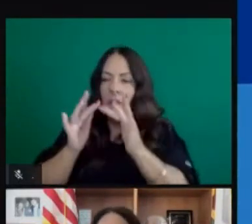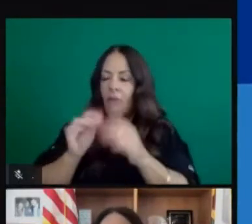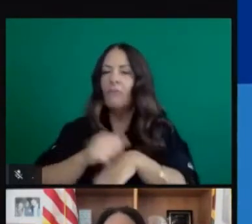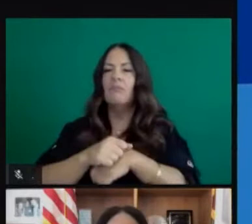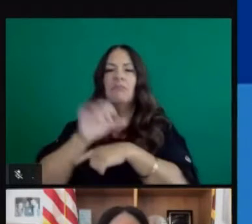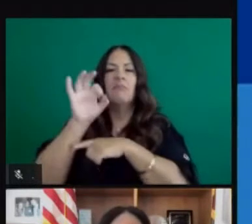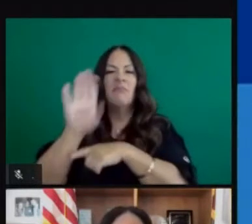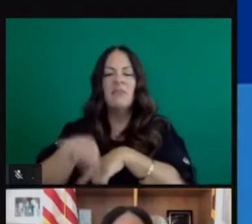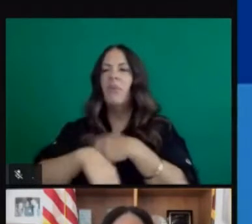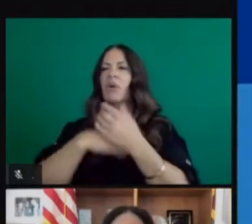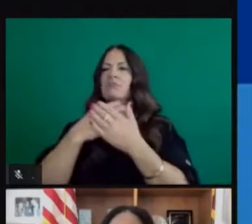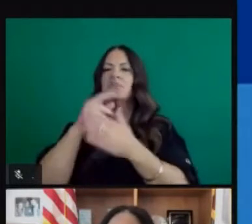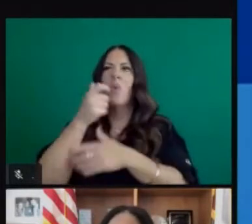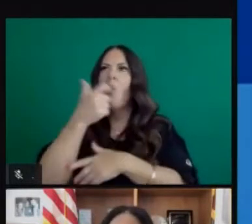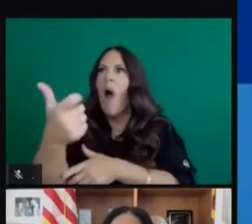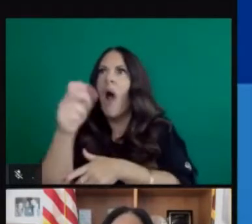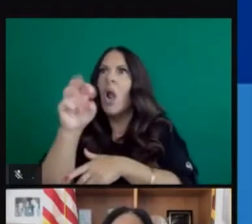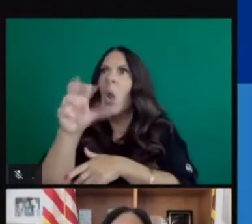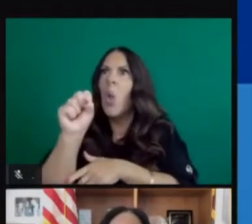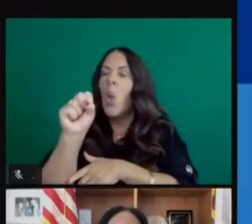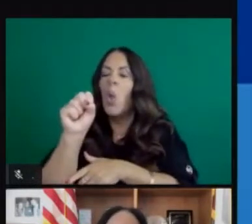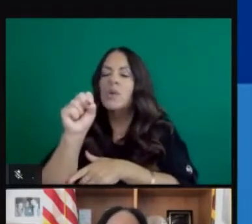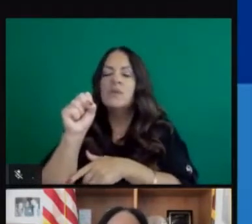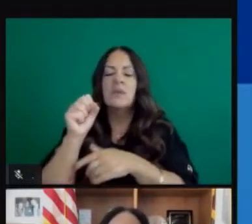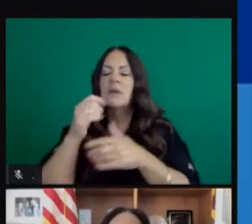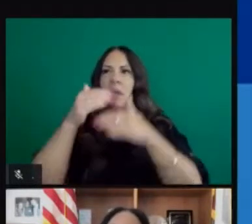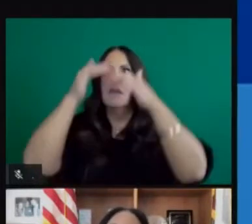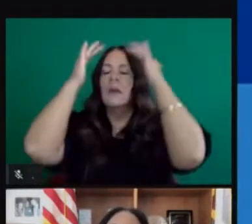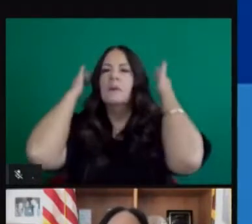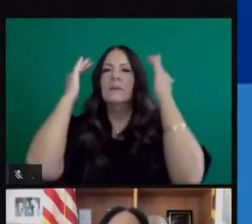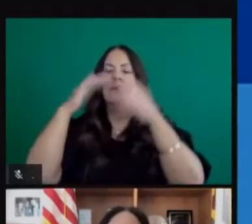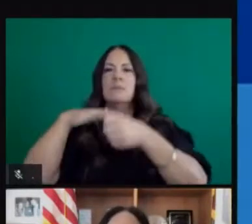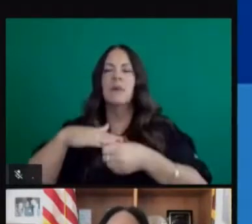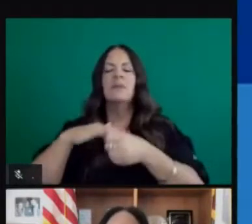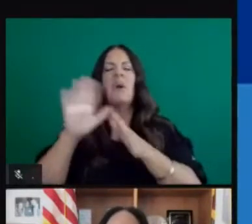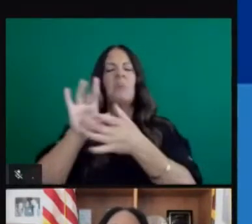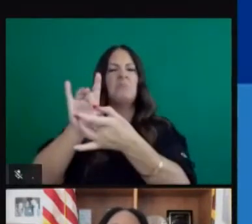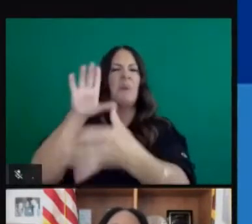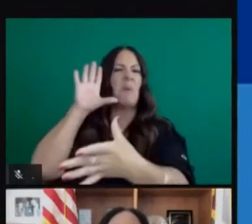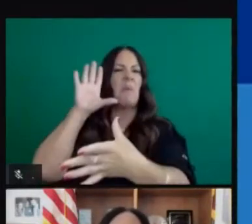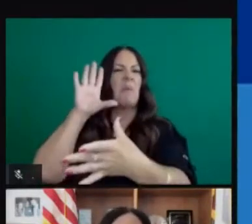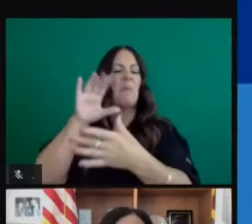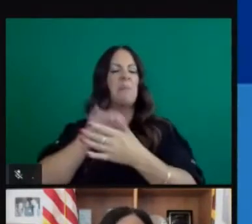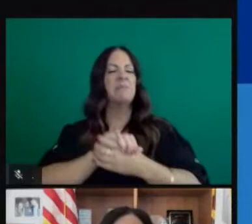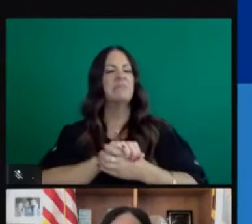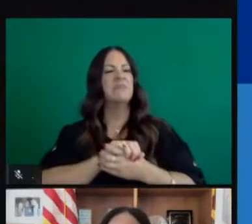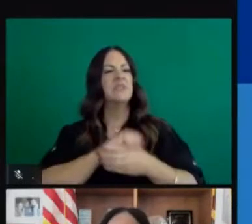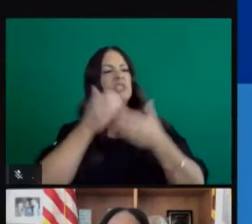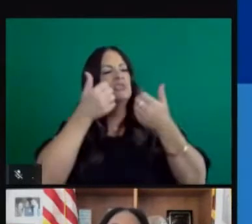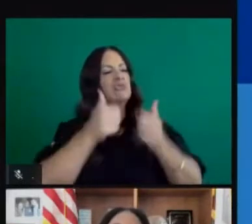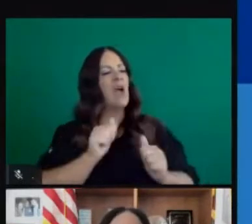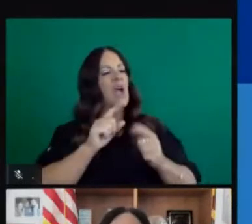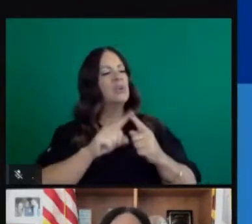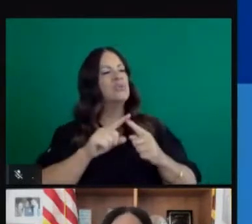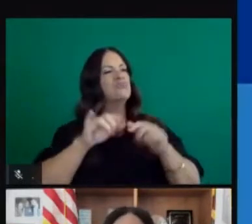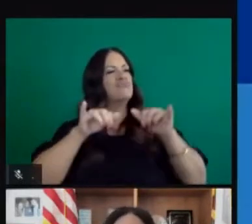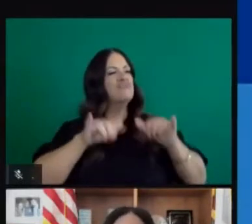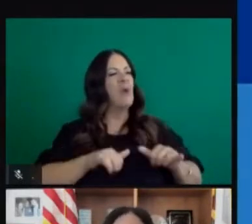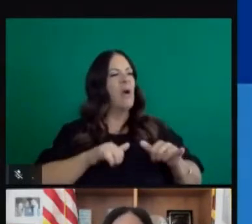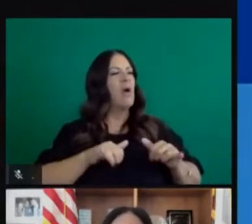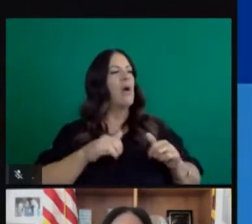the remote from the news cycle for a little bit, and take time to plug in to the folks who we're closest to, our